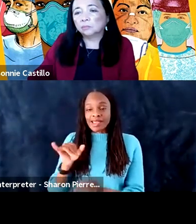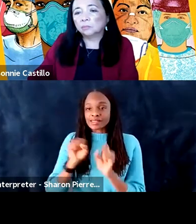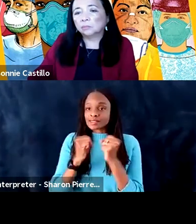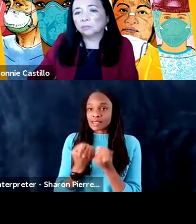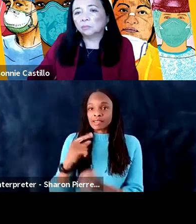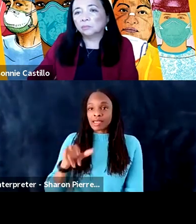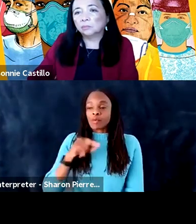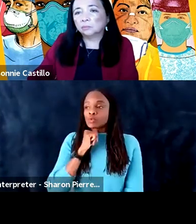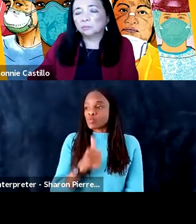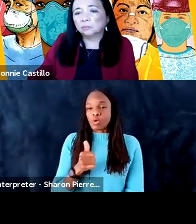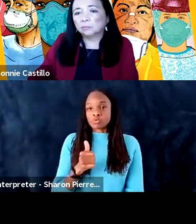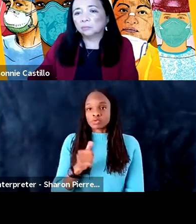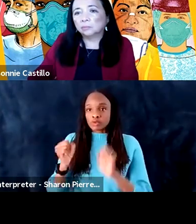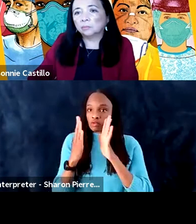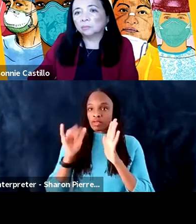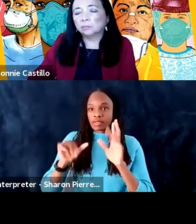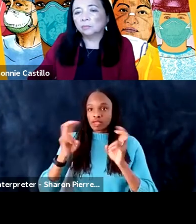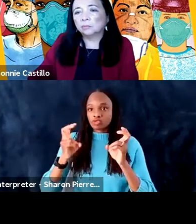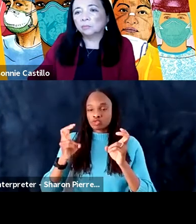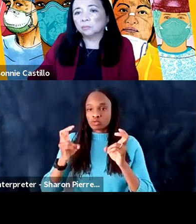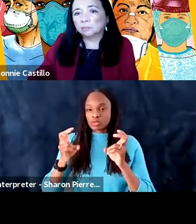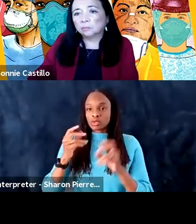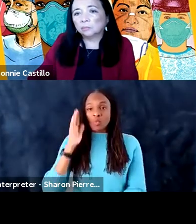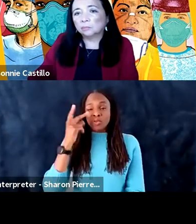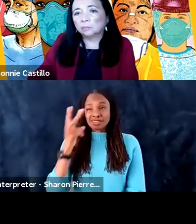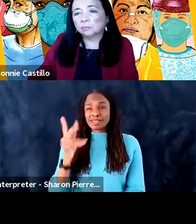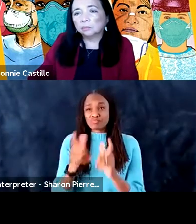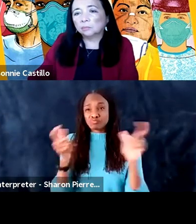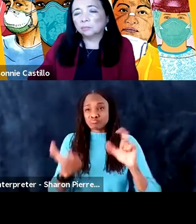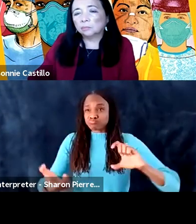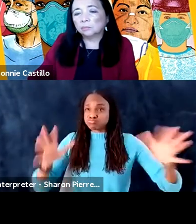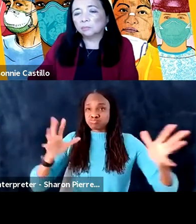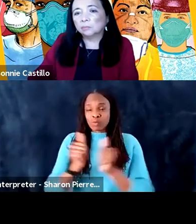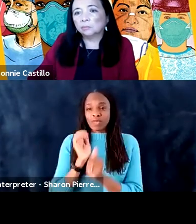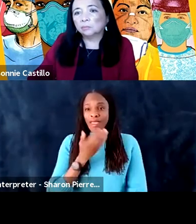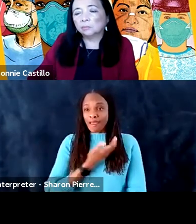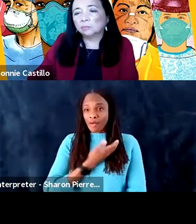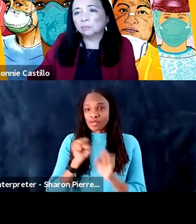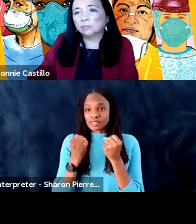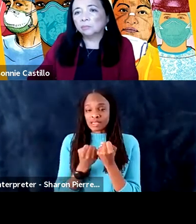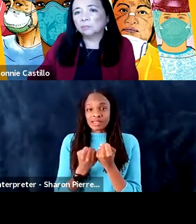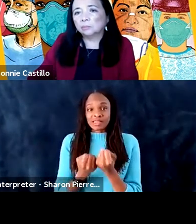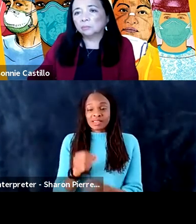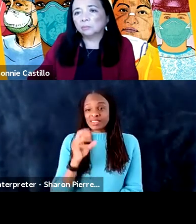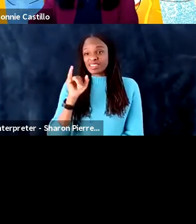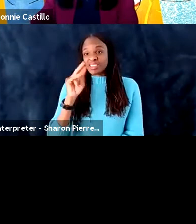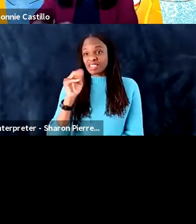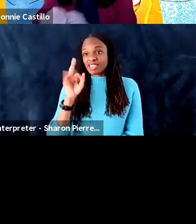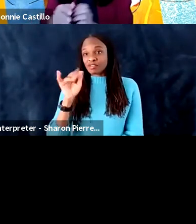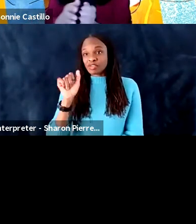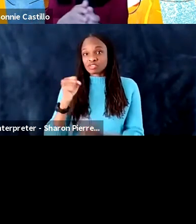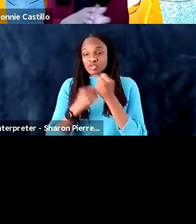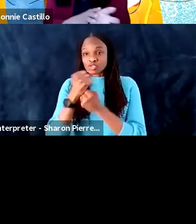on, then what we're going to see is mass disruption in our society. Our infrastructure is going to drop. Our ability